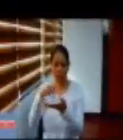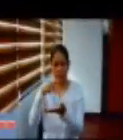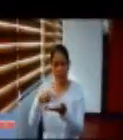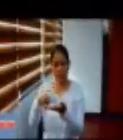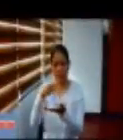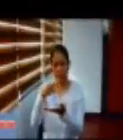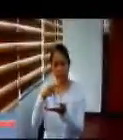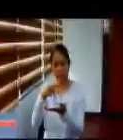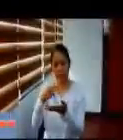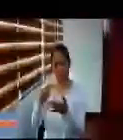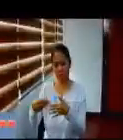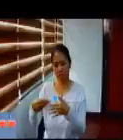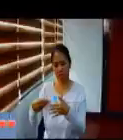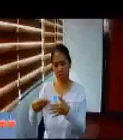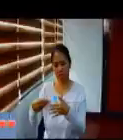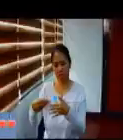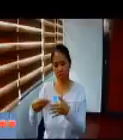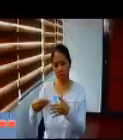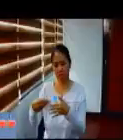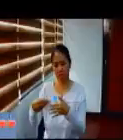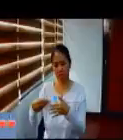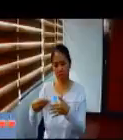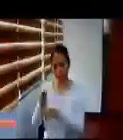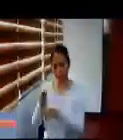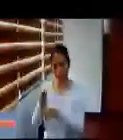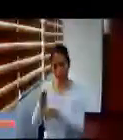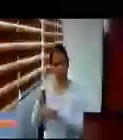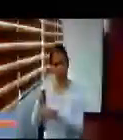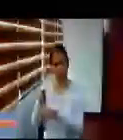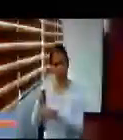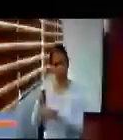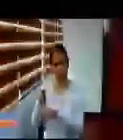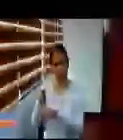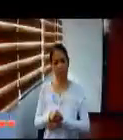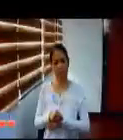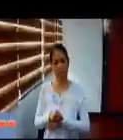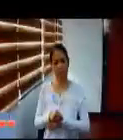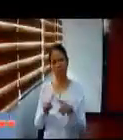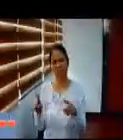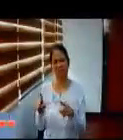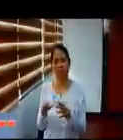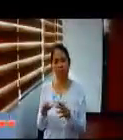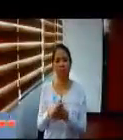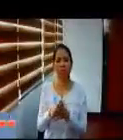crops. So, however, the biggest threat to this